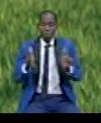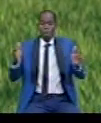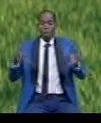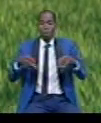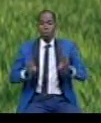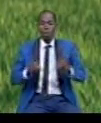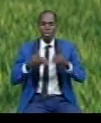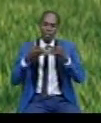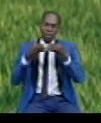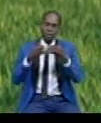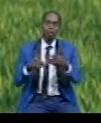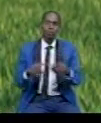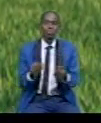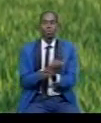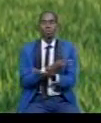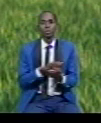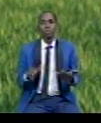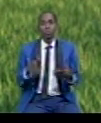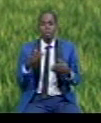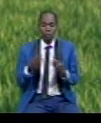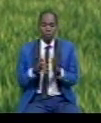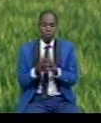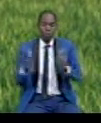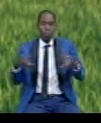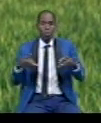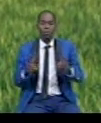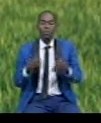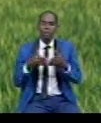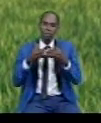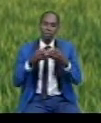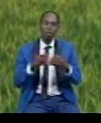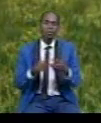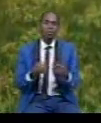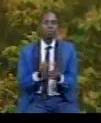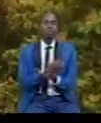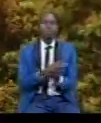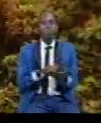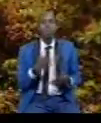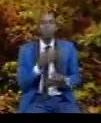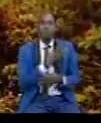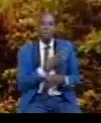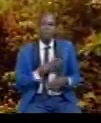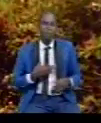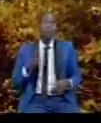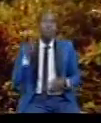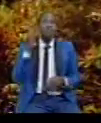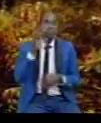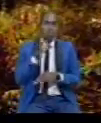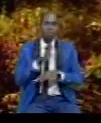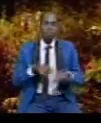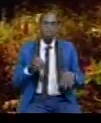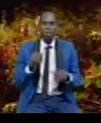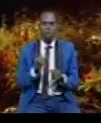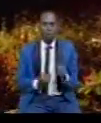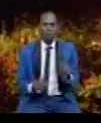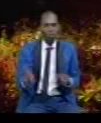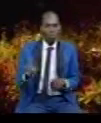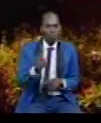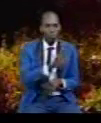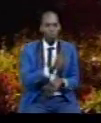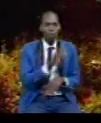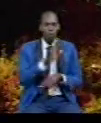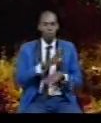the broad way leads to destruction, and if he called anyone, is calling